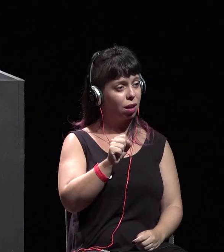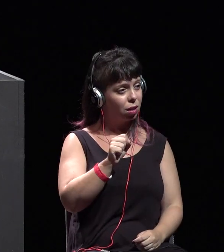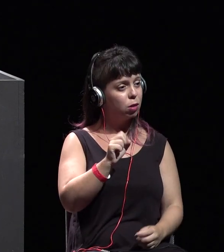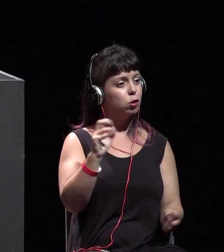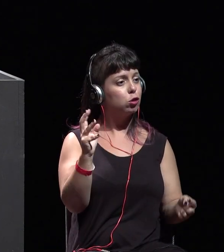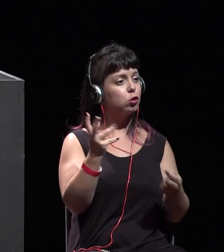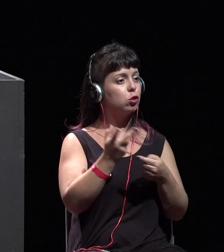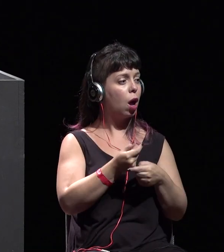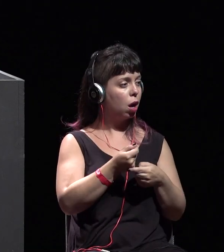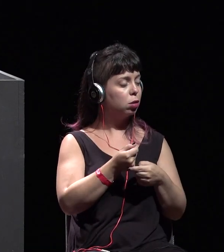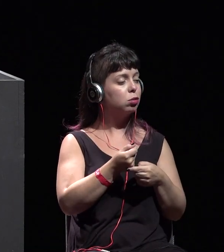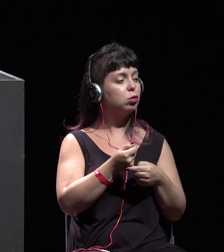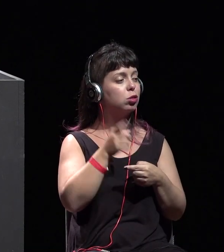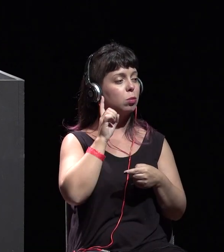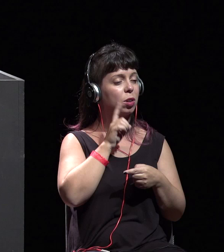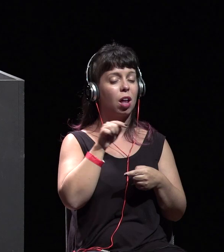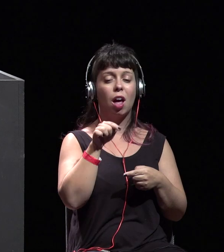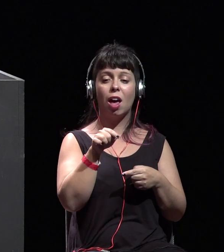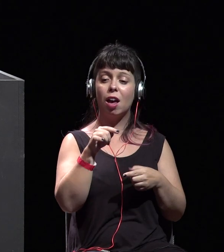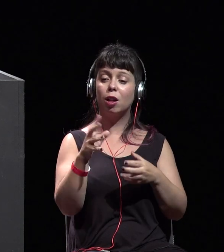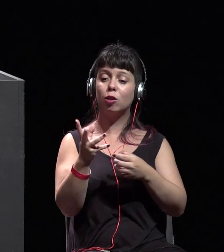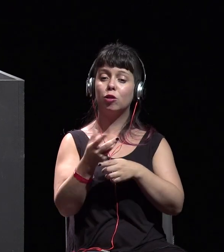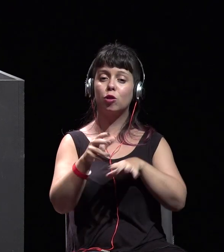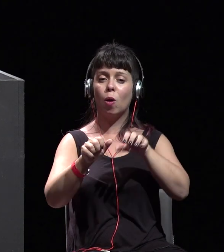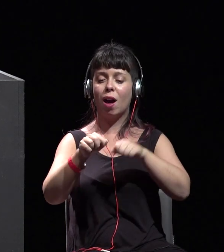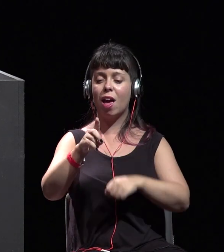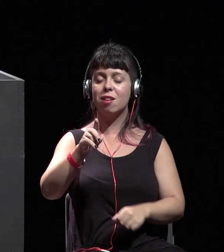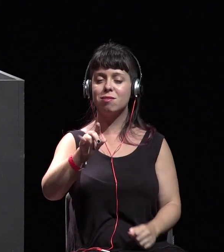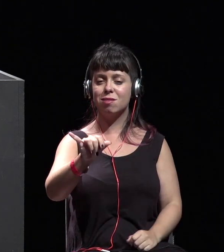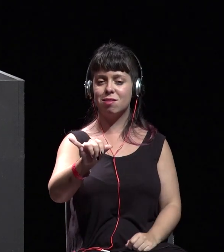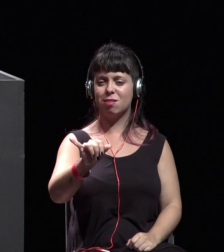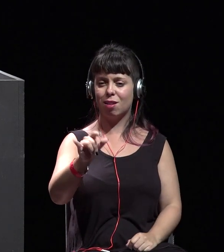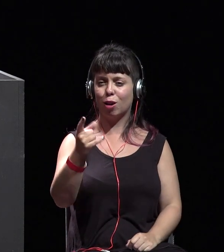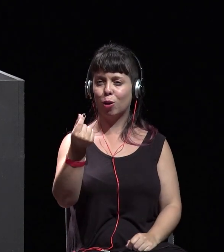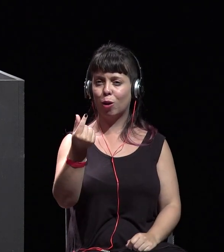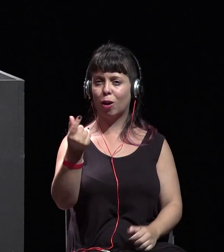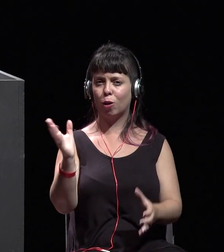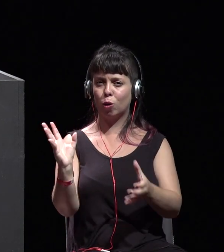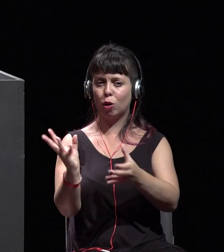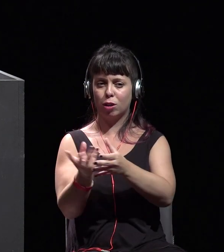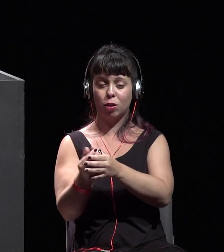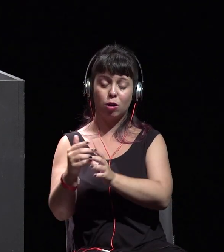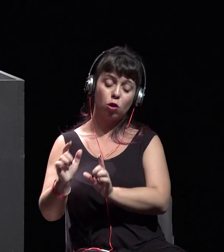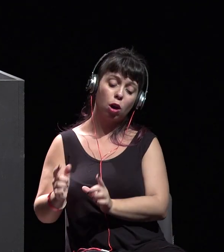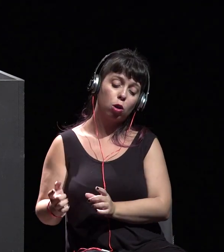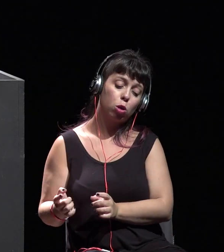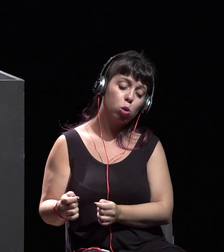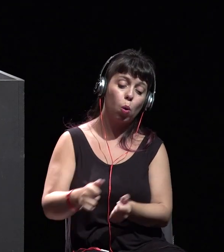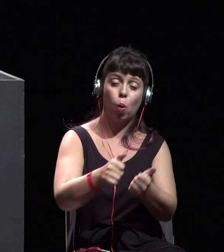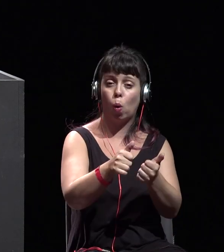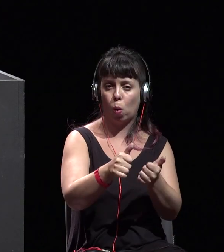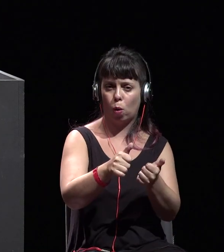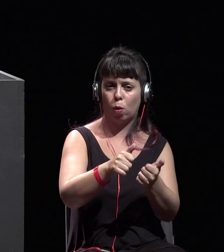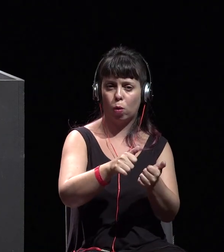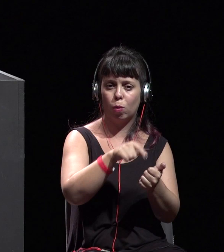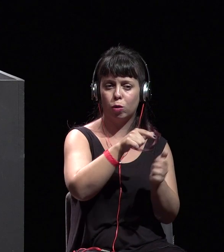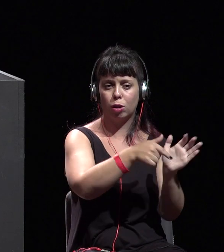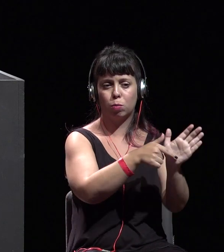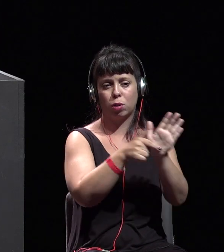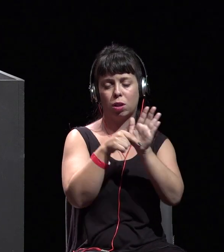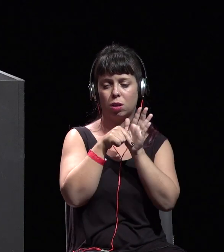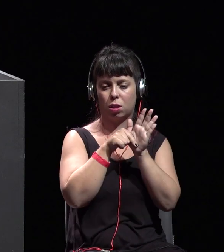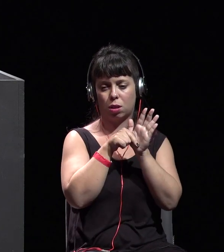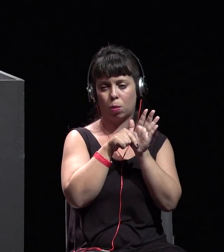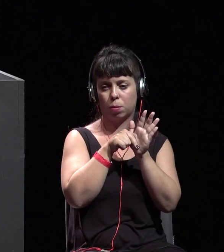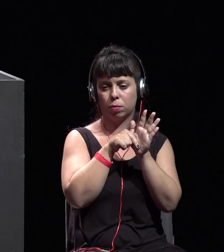numbers of painting to the Whitney's recent Andy Warhol exhibition entitled Andy Warhol, From A to B and Back Again, which